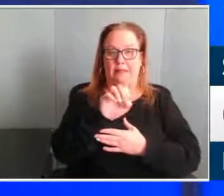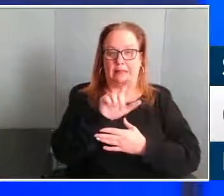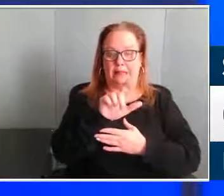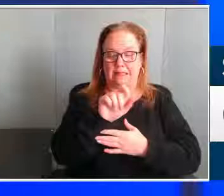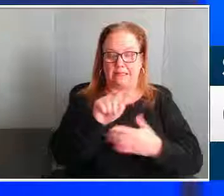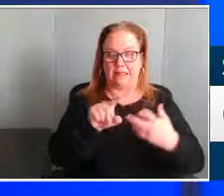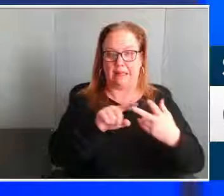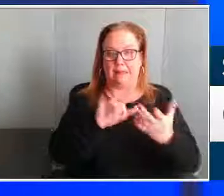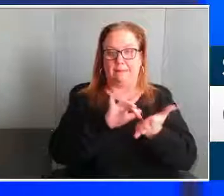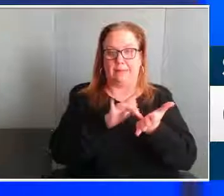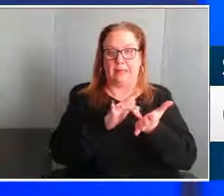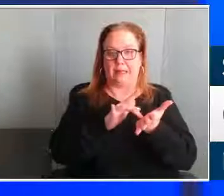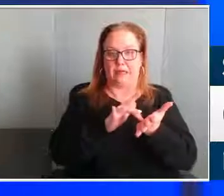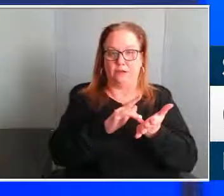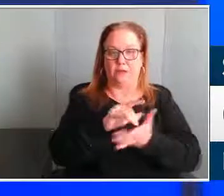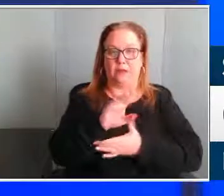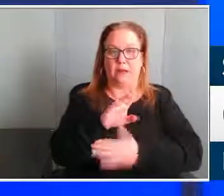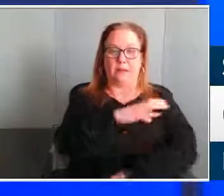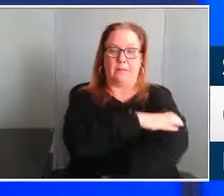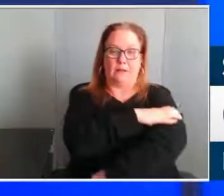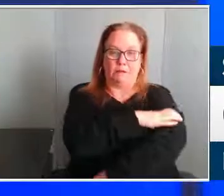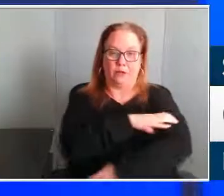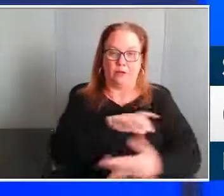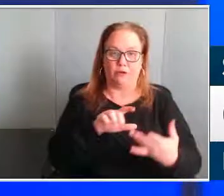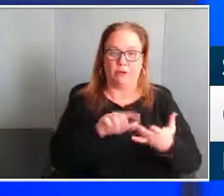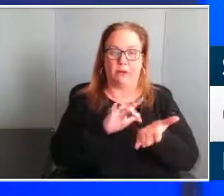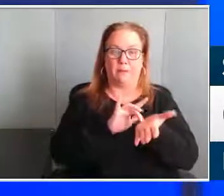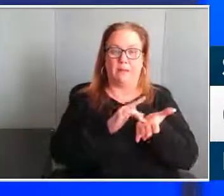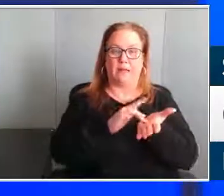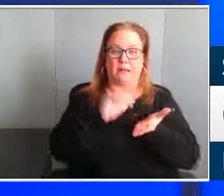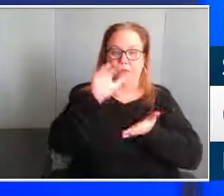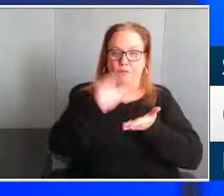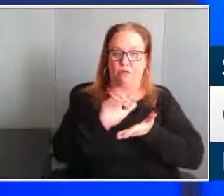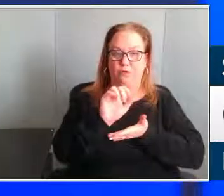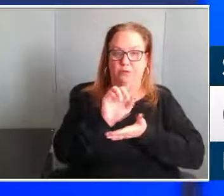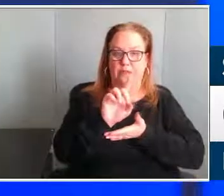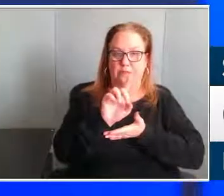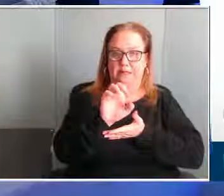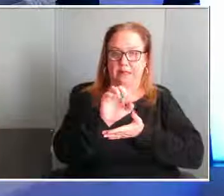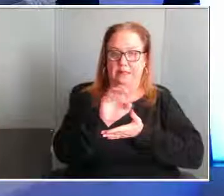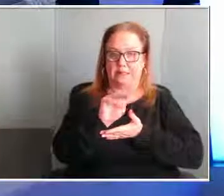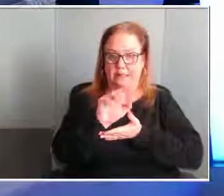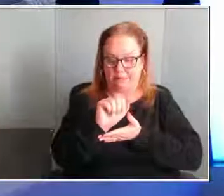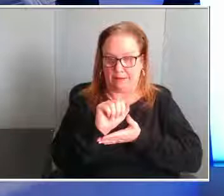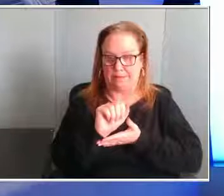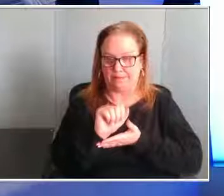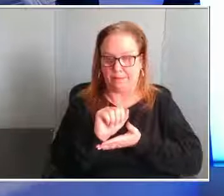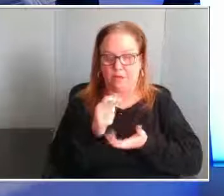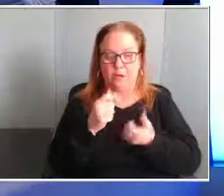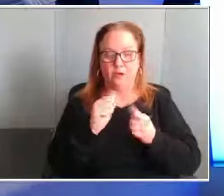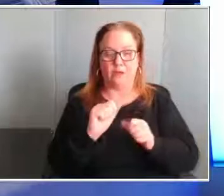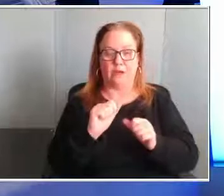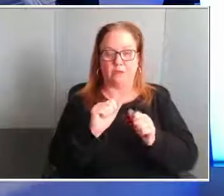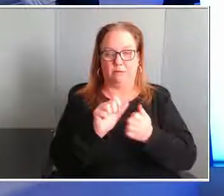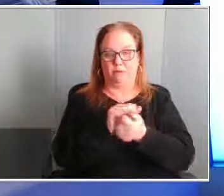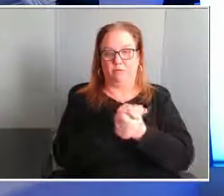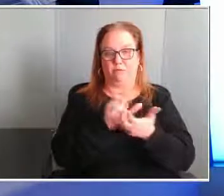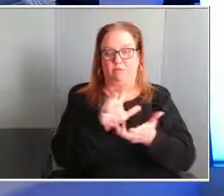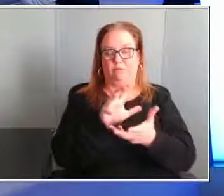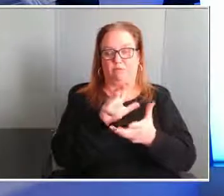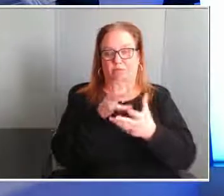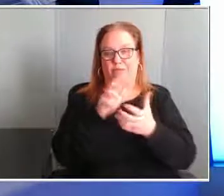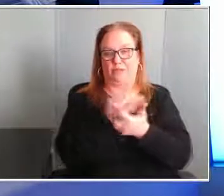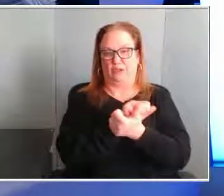anticoagulation, blood pressure management, medications to reduce edema, and things like that. So we try to use some clot busters too, right? Get in there, and